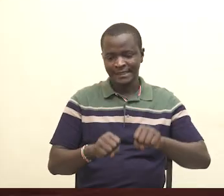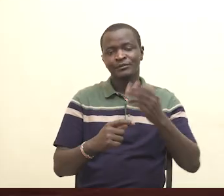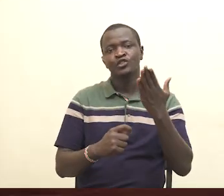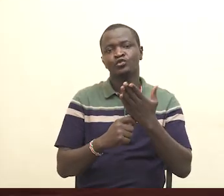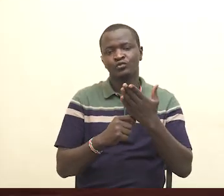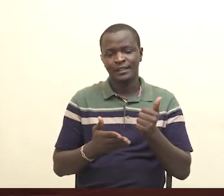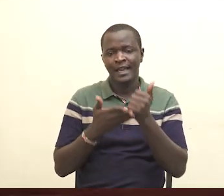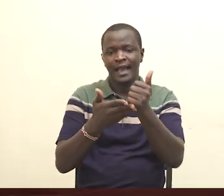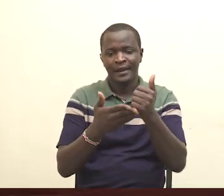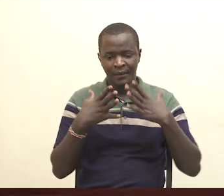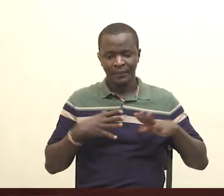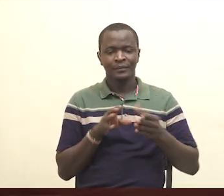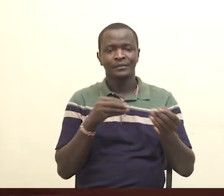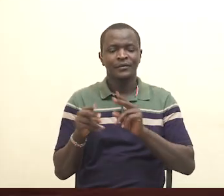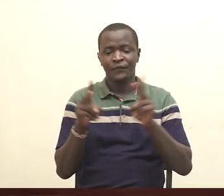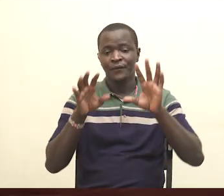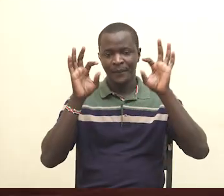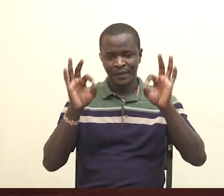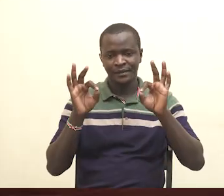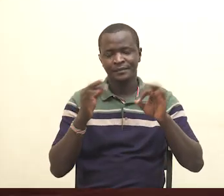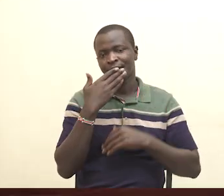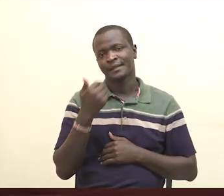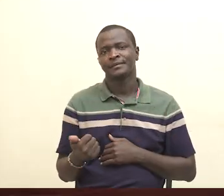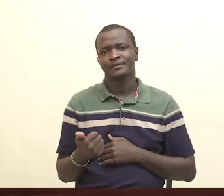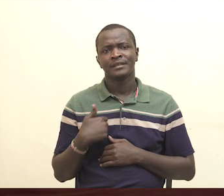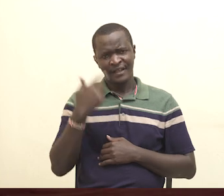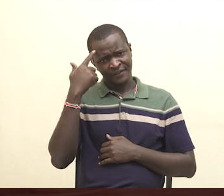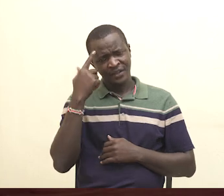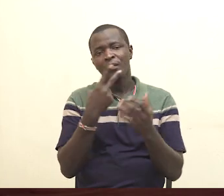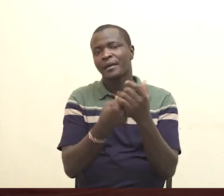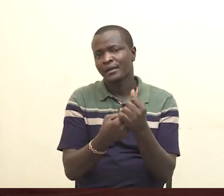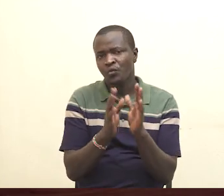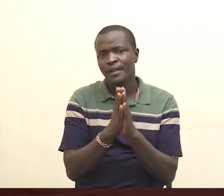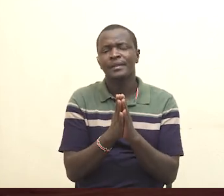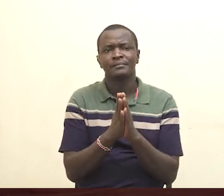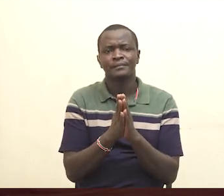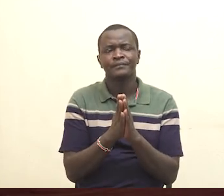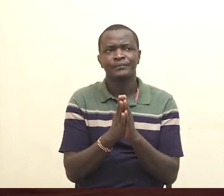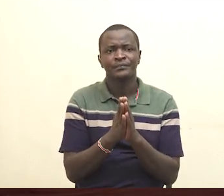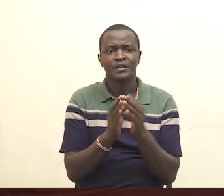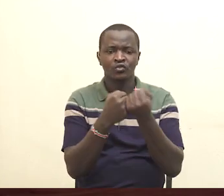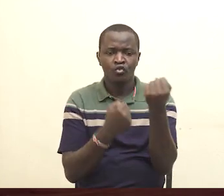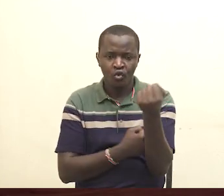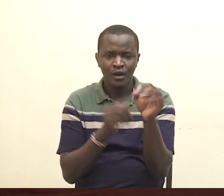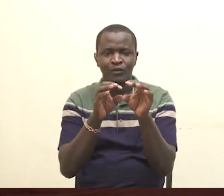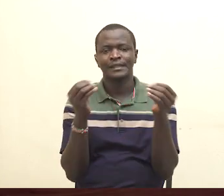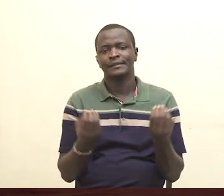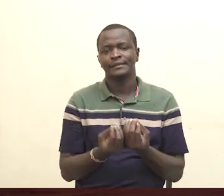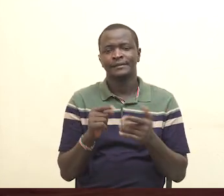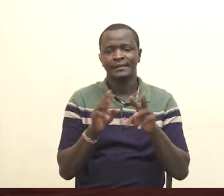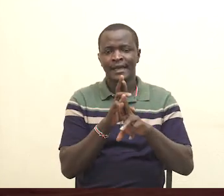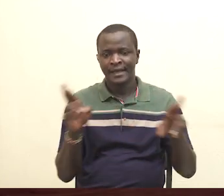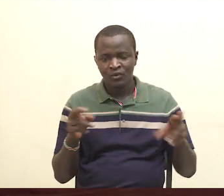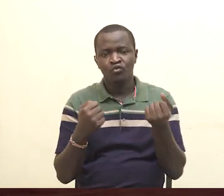Assistive technology has helped people living with disability a great deal. In fact, we partner with